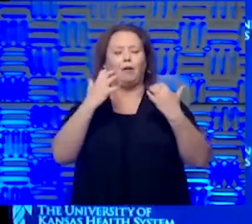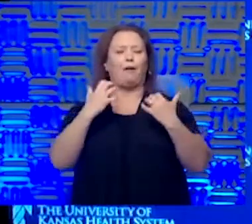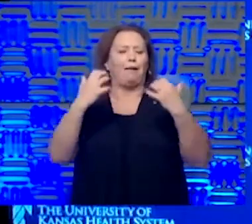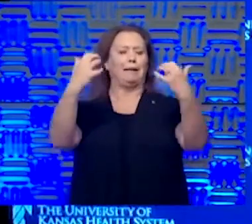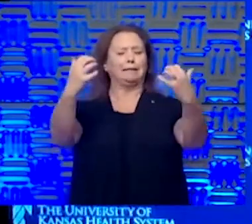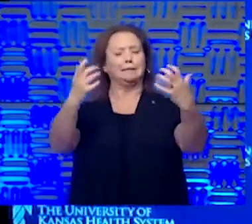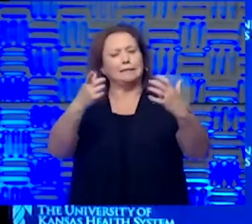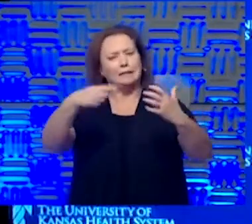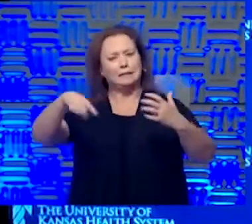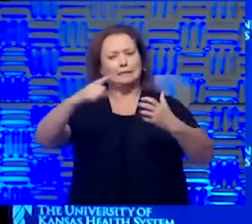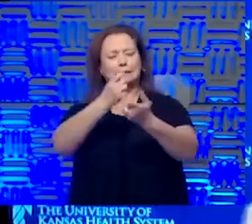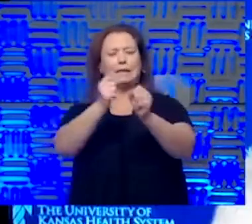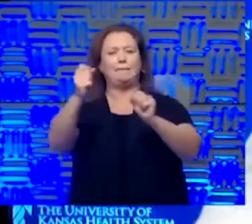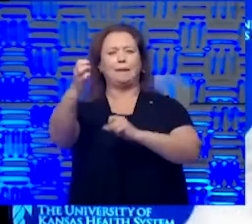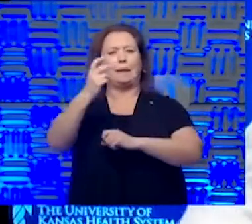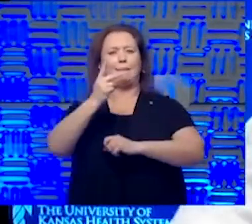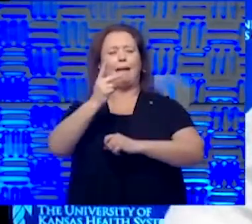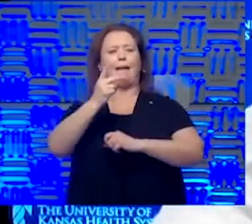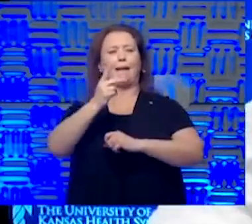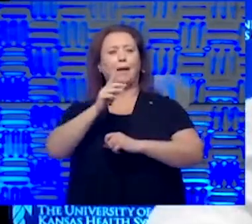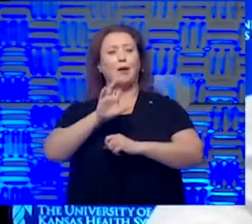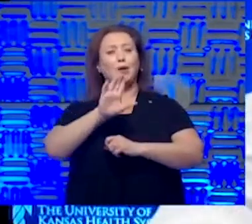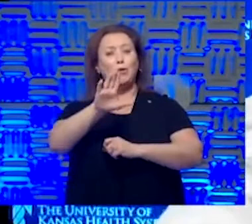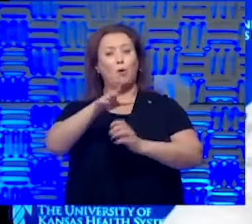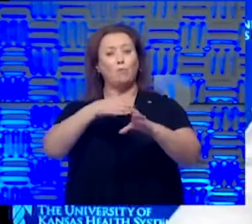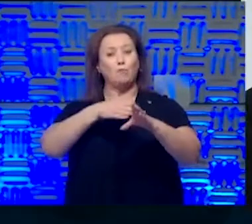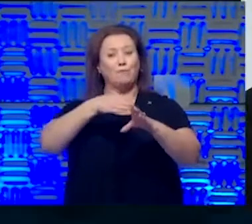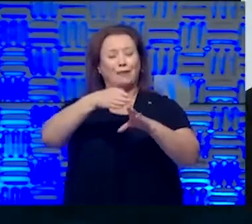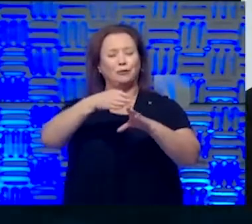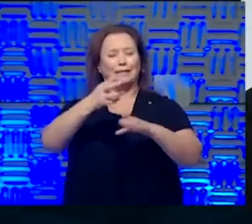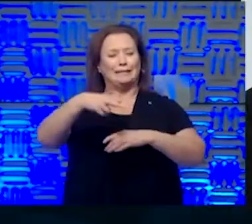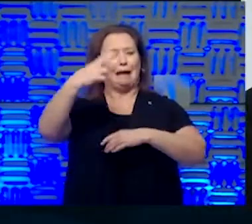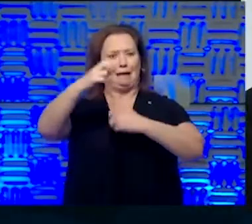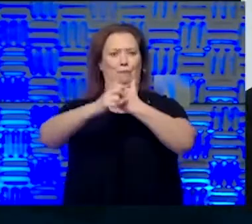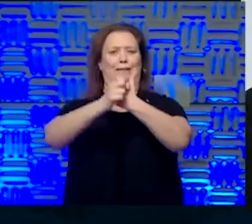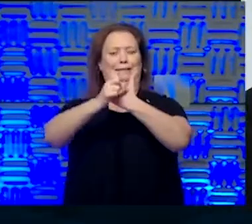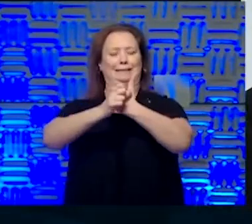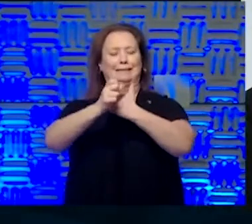little bit because, again, you are the highest risk medical profession.